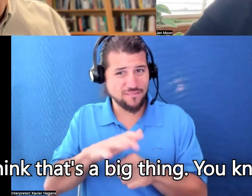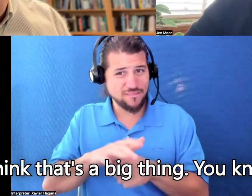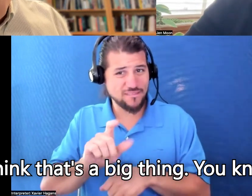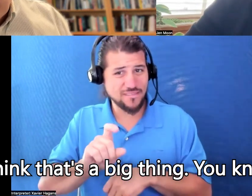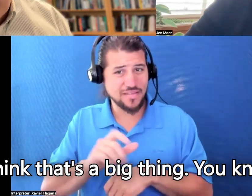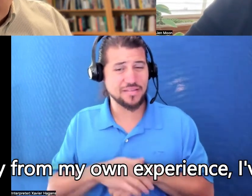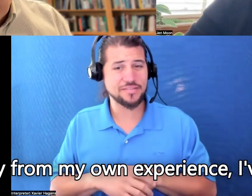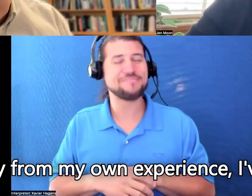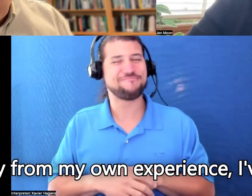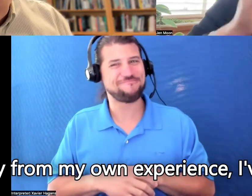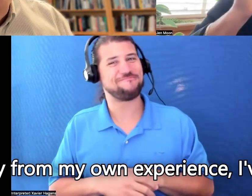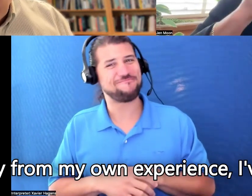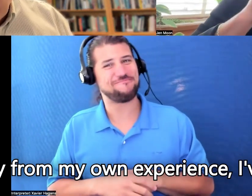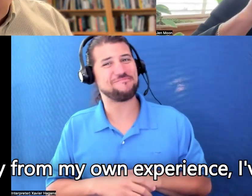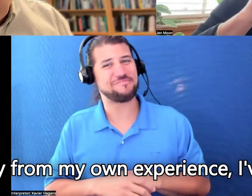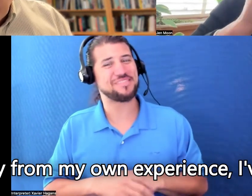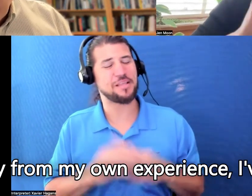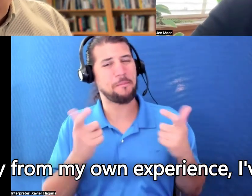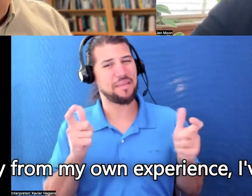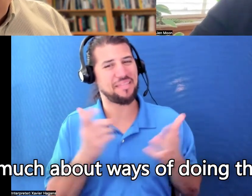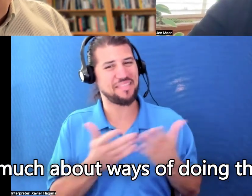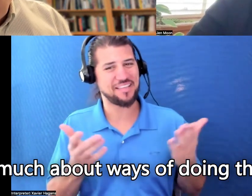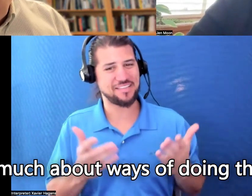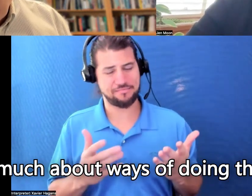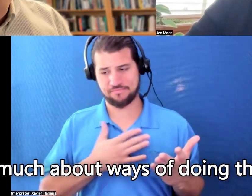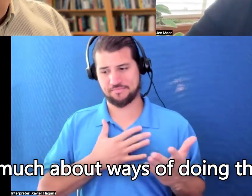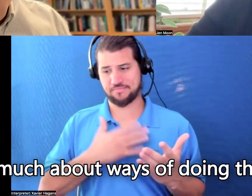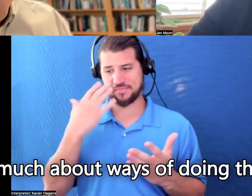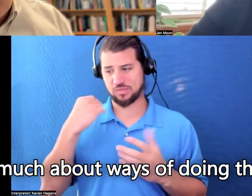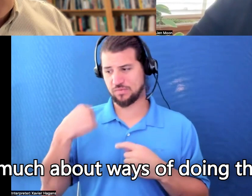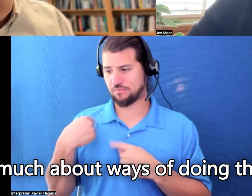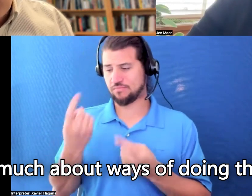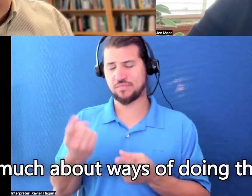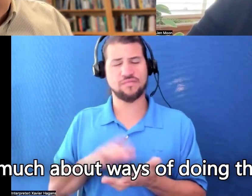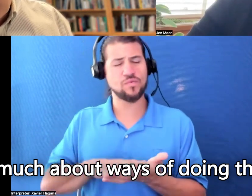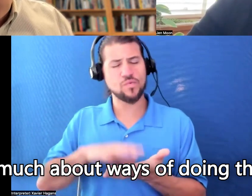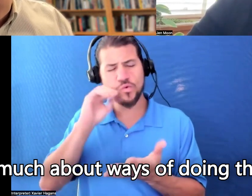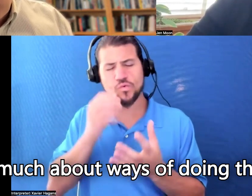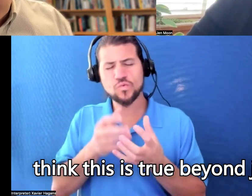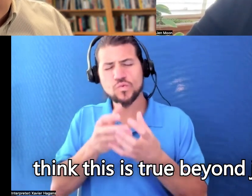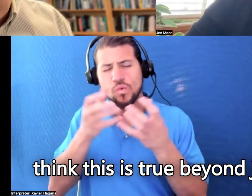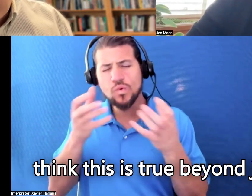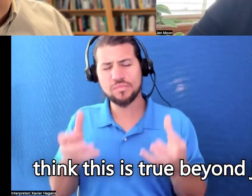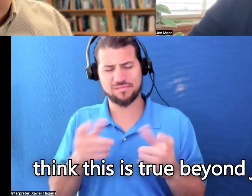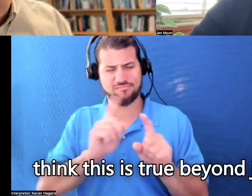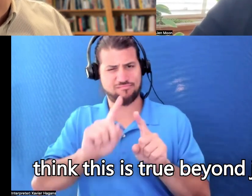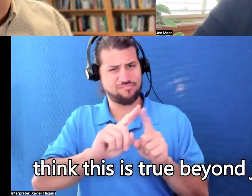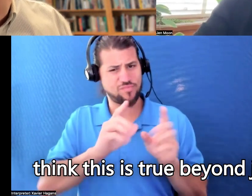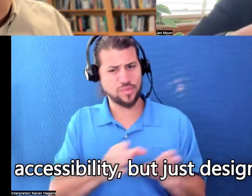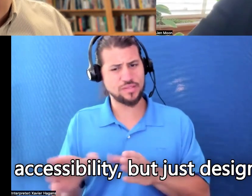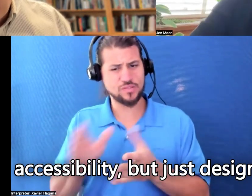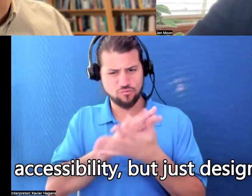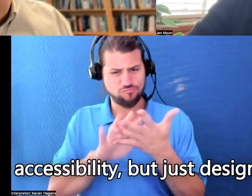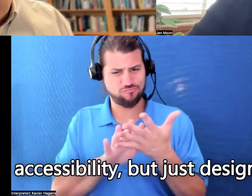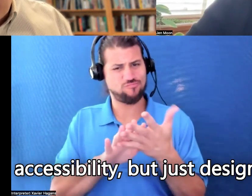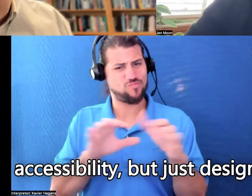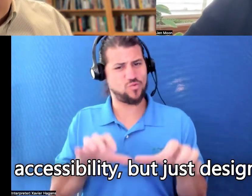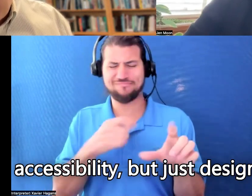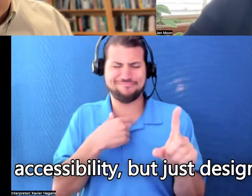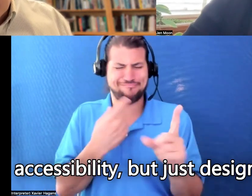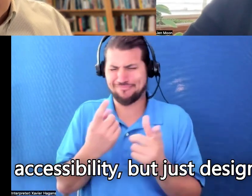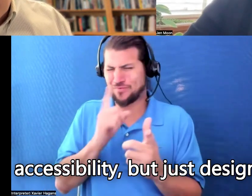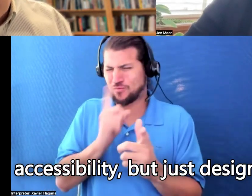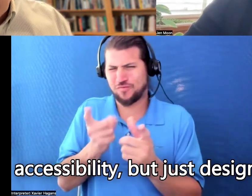thing. I can say from my own experience, I've learned so much about ways of doing things. And I think this is true beyond just accessibility, but